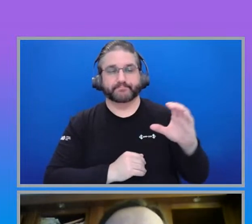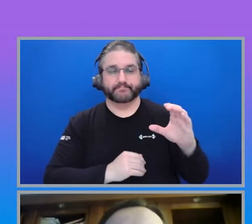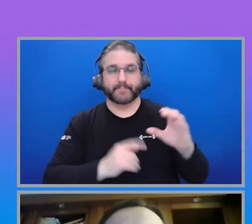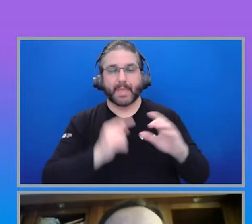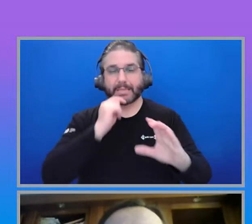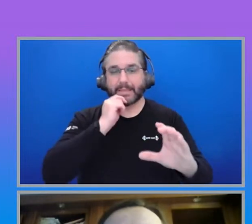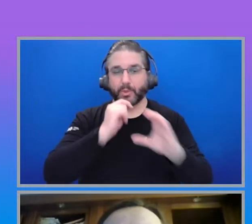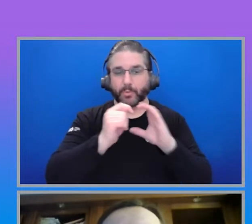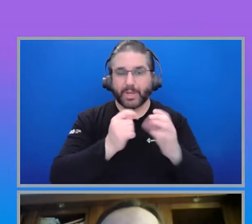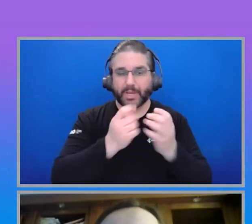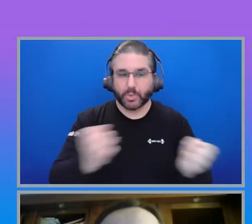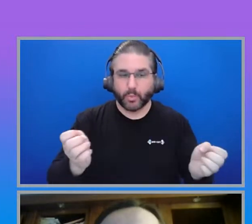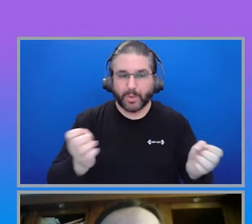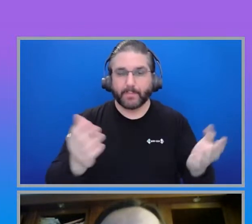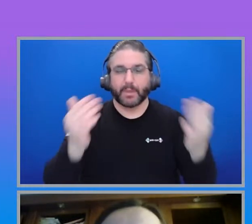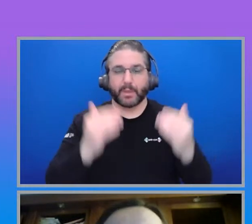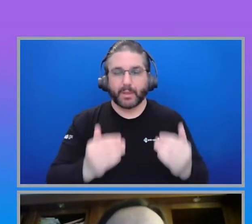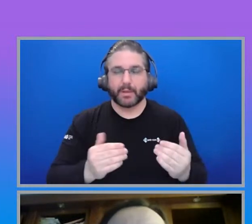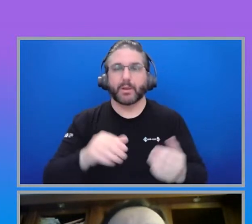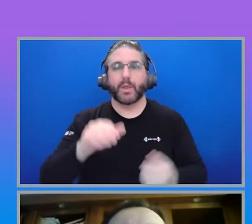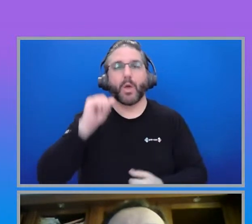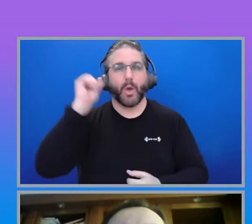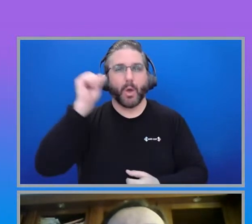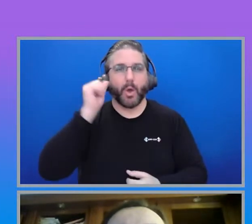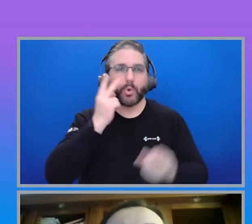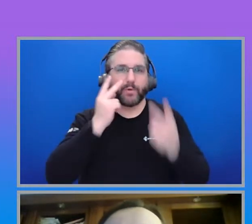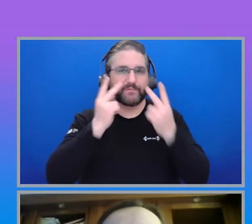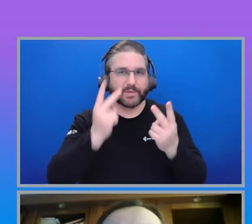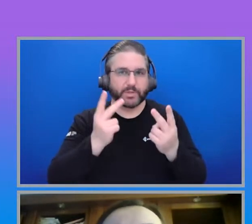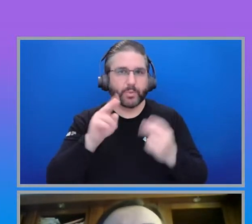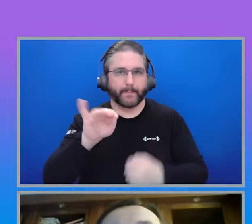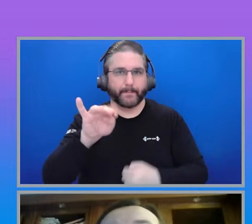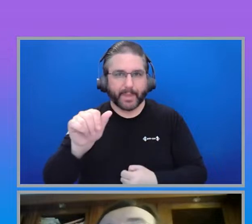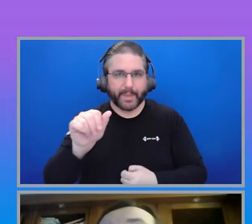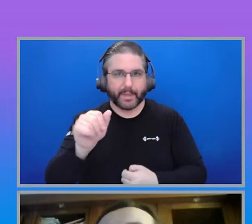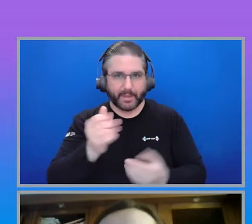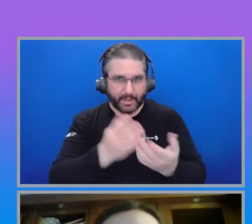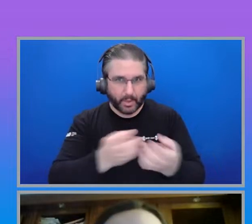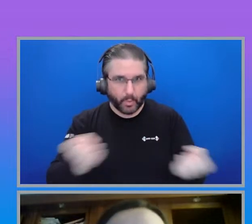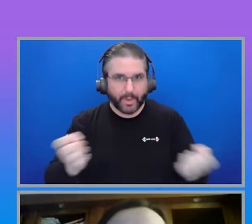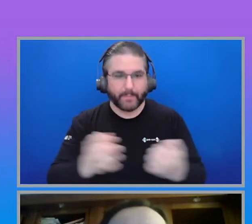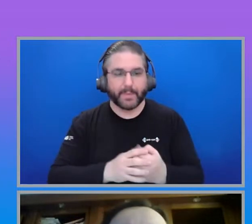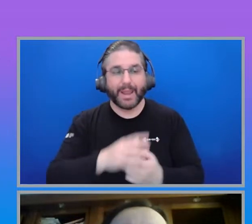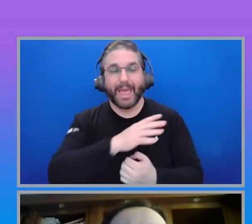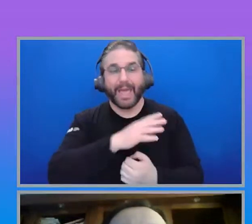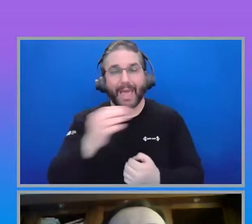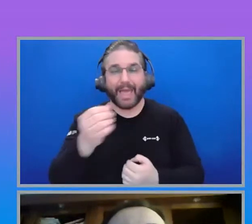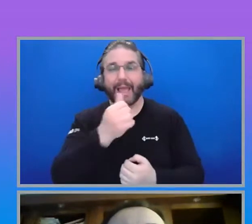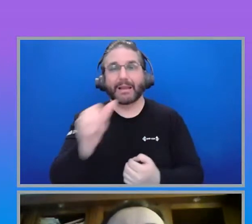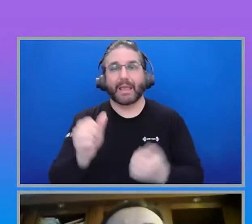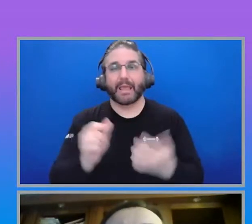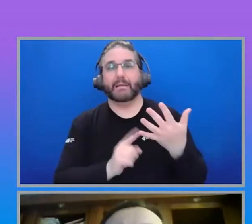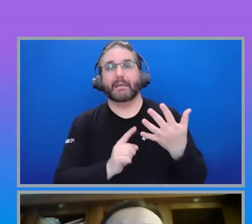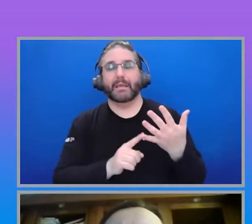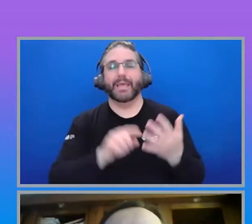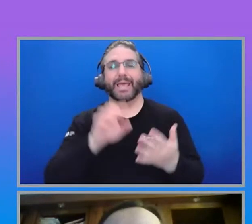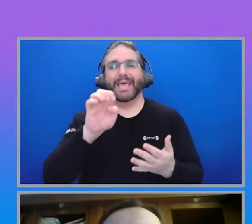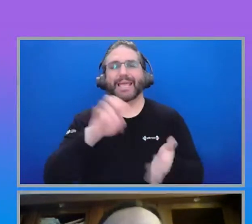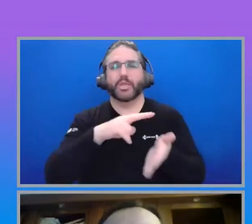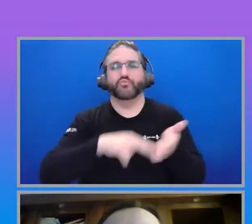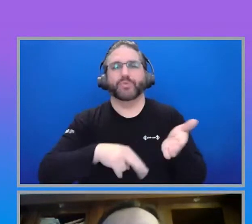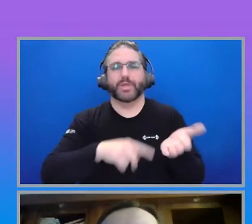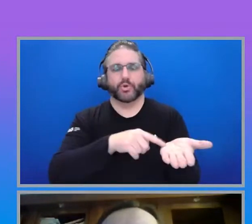telecommunications and equipment for audiovisual media services, as well as dedicated e-readers. Then, in relation